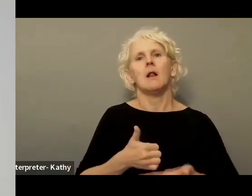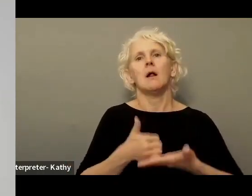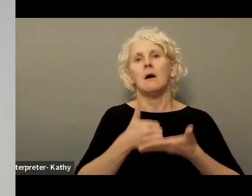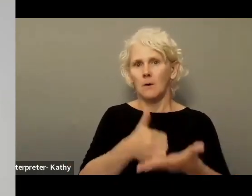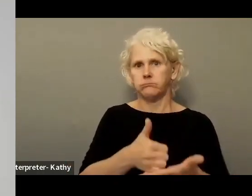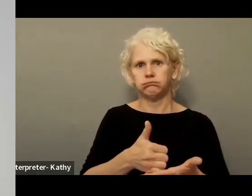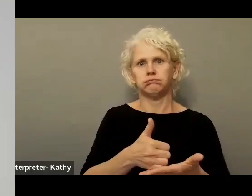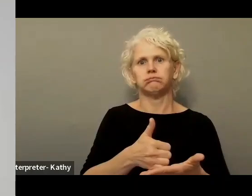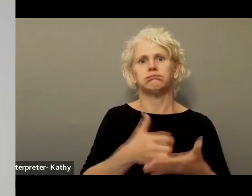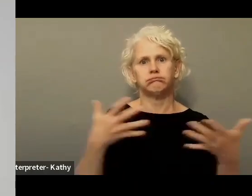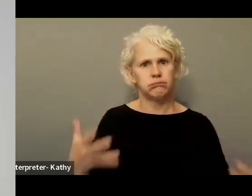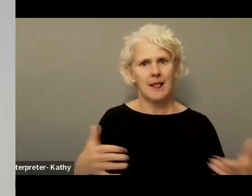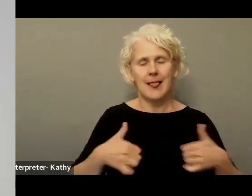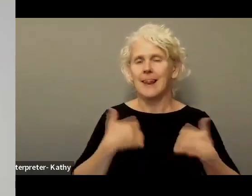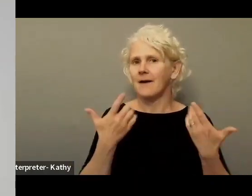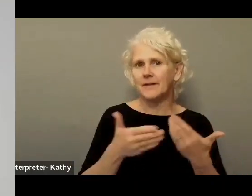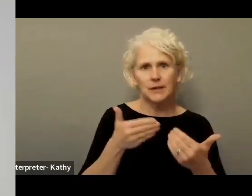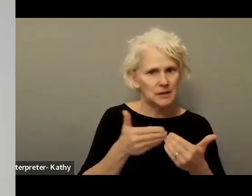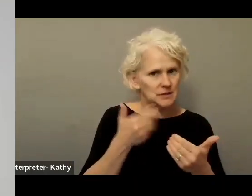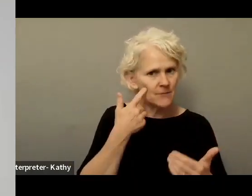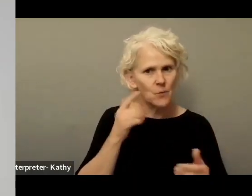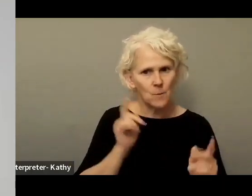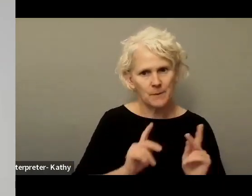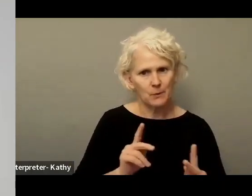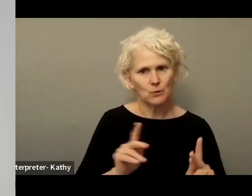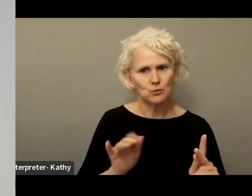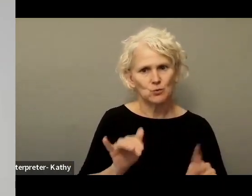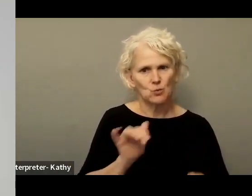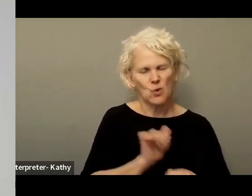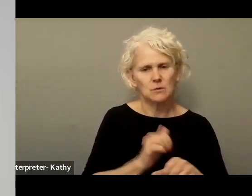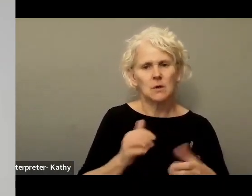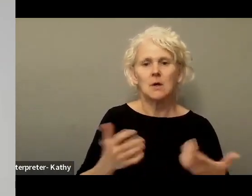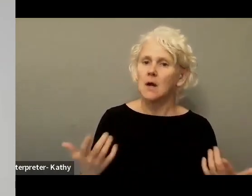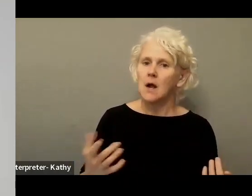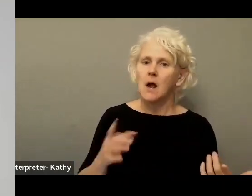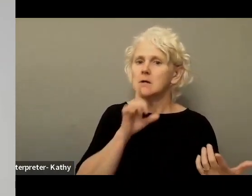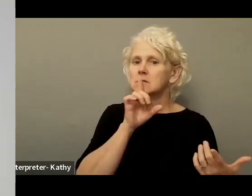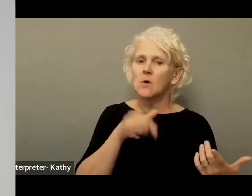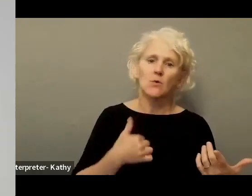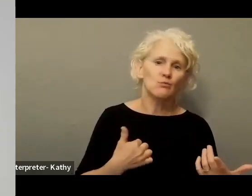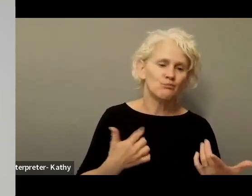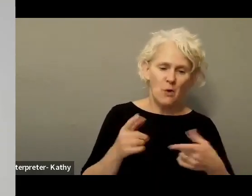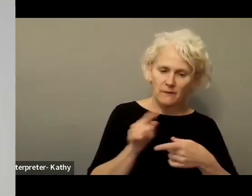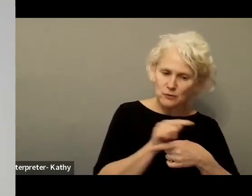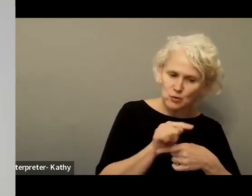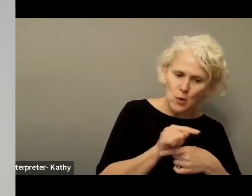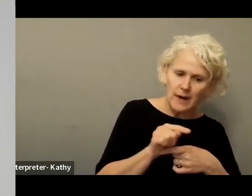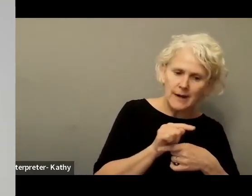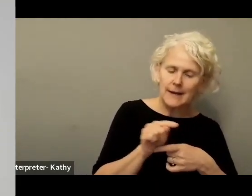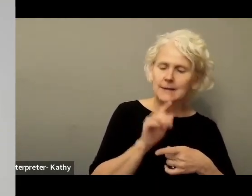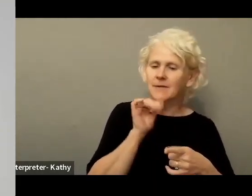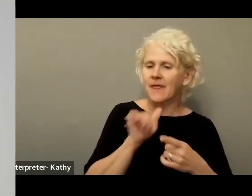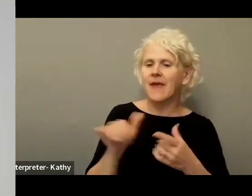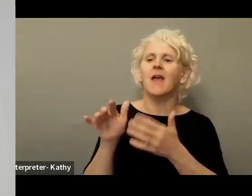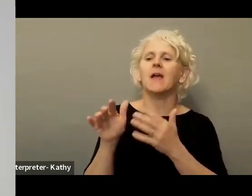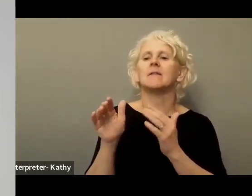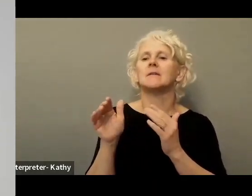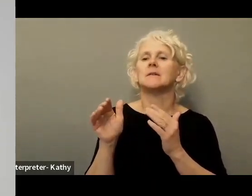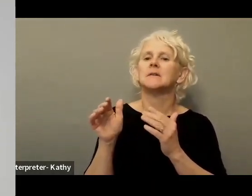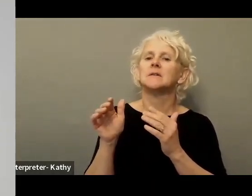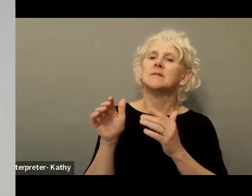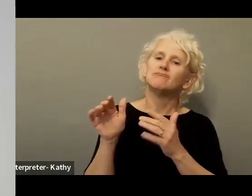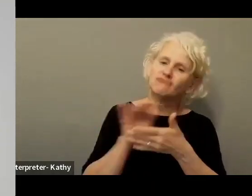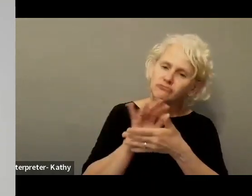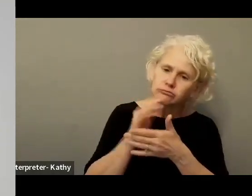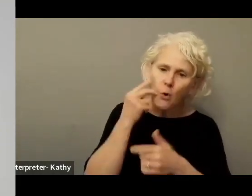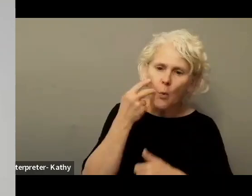of make life a little bit easier for folks as well. And they can certainly, in trainings, we do remote trainings, and they can watch on their